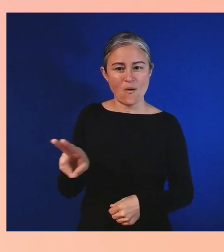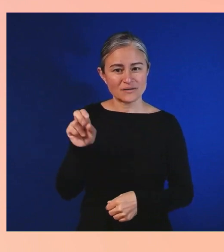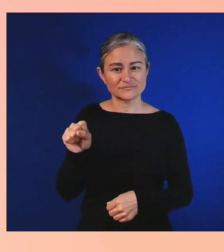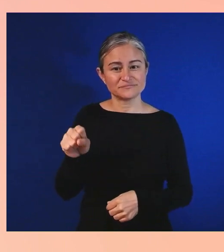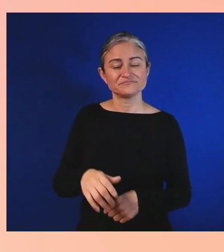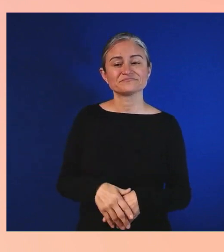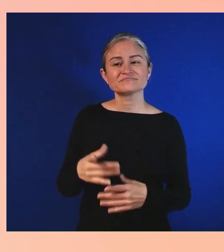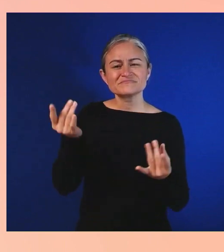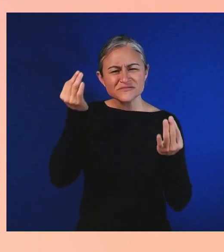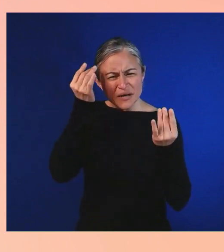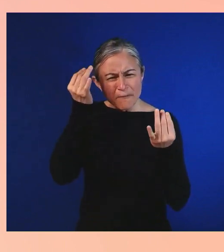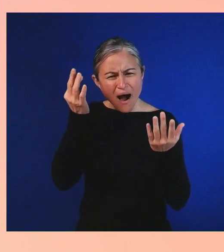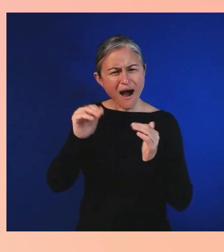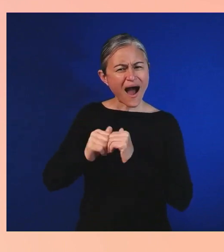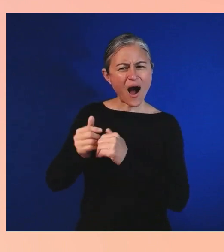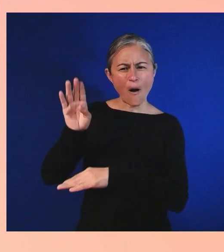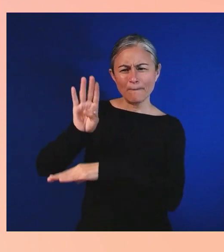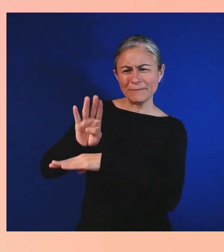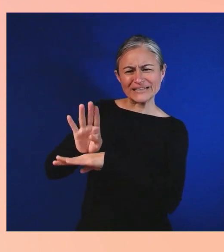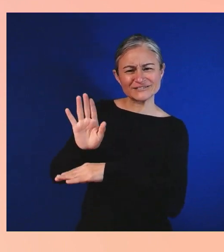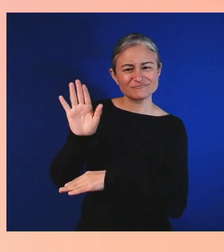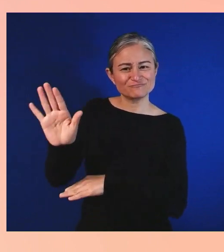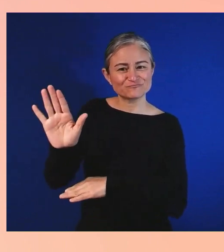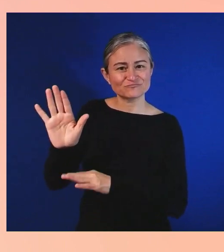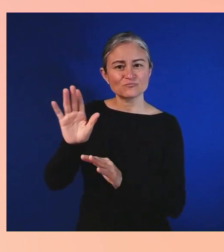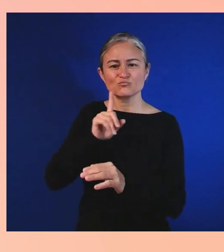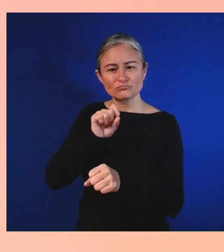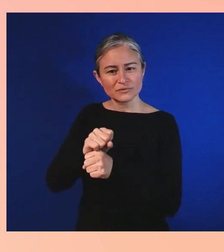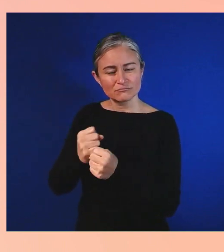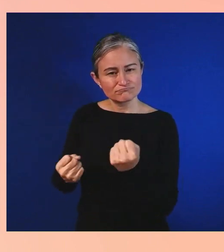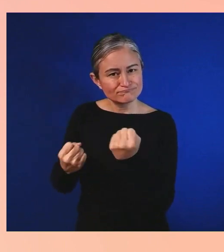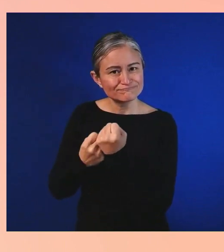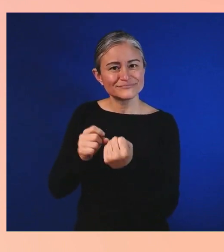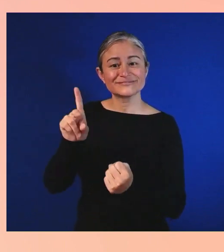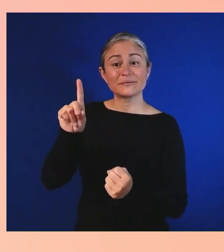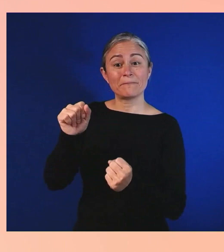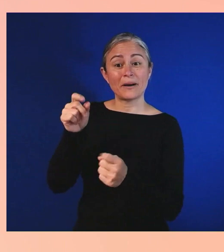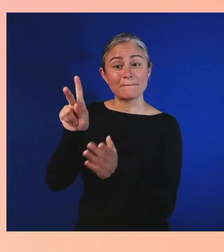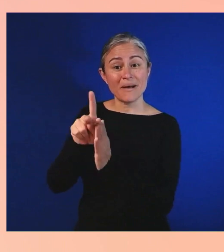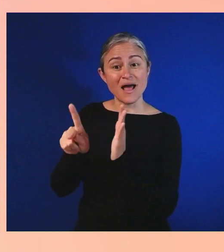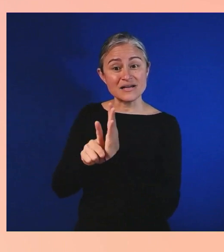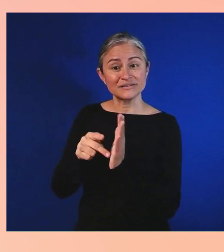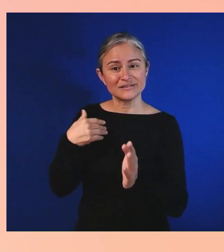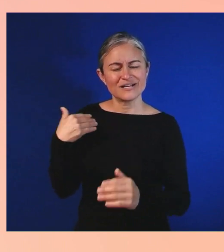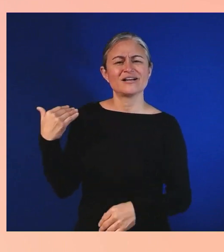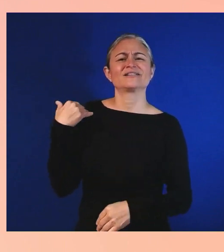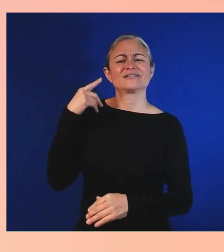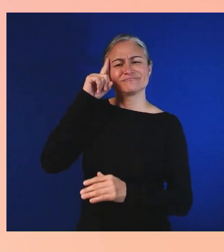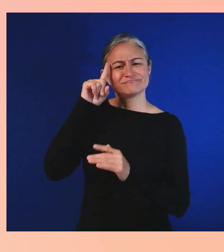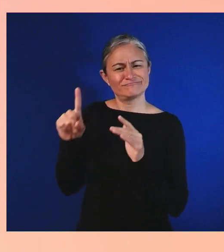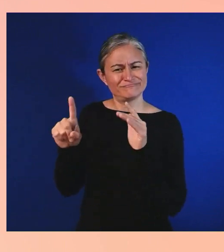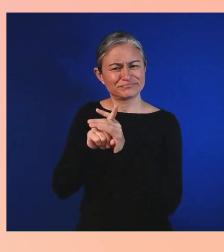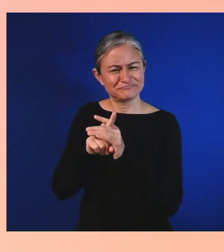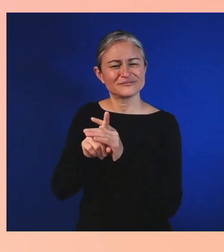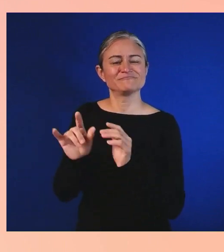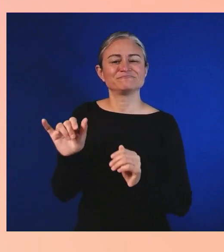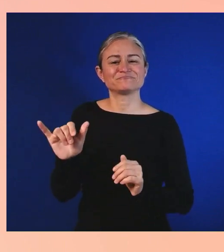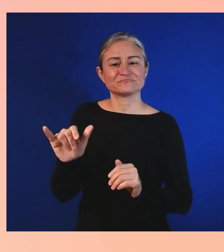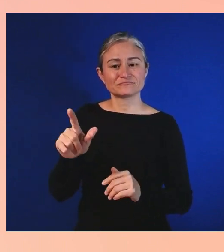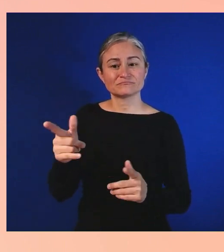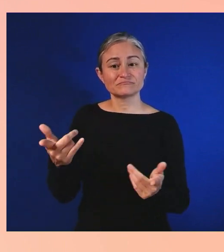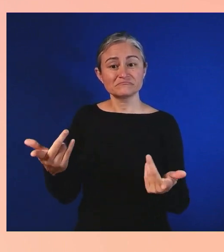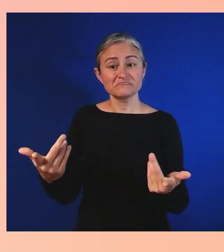am reminded of the fact that 69 of the world's 100 largest economies